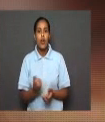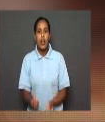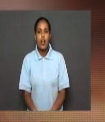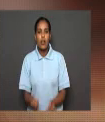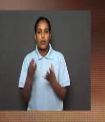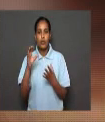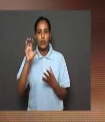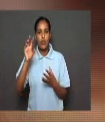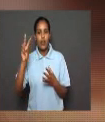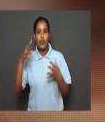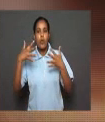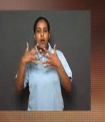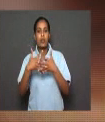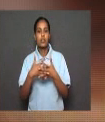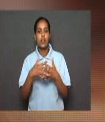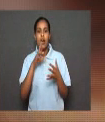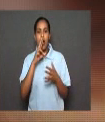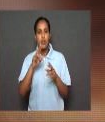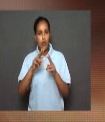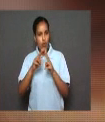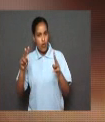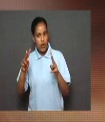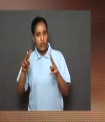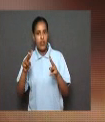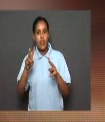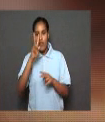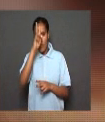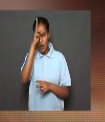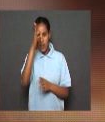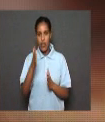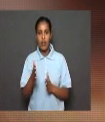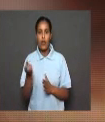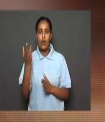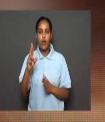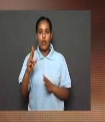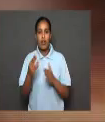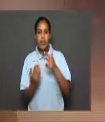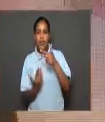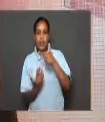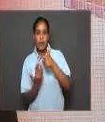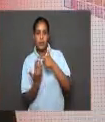of covalent compounds are quite volatile or flammable.